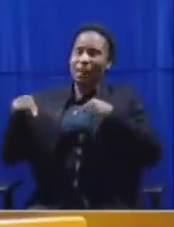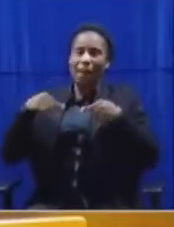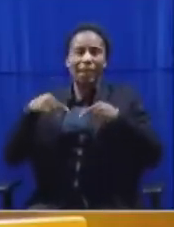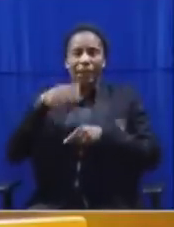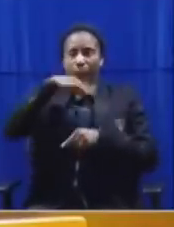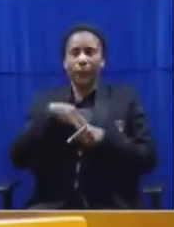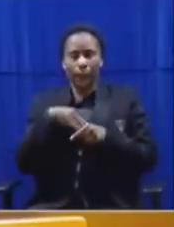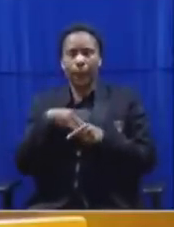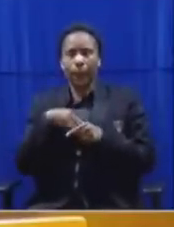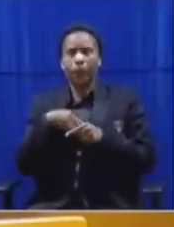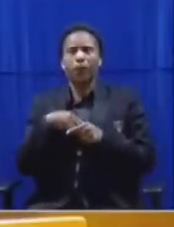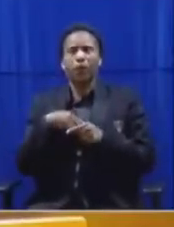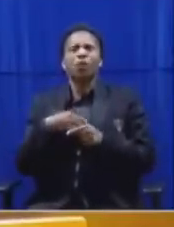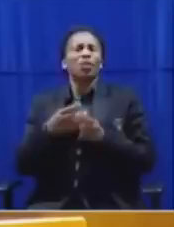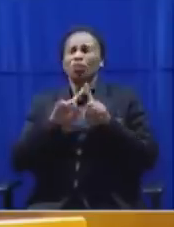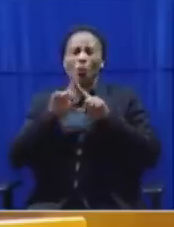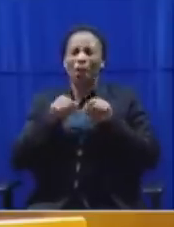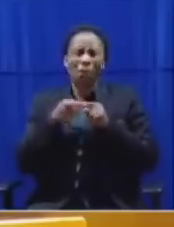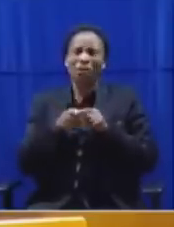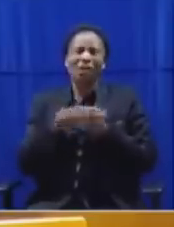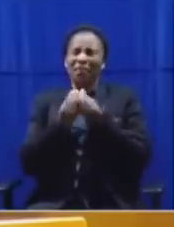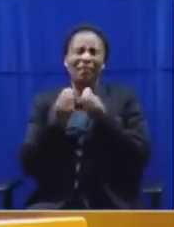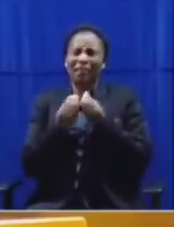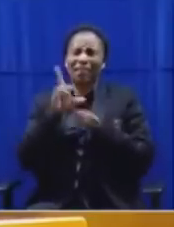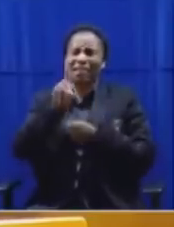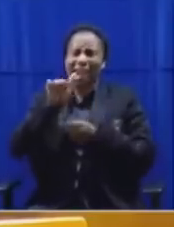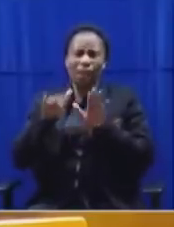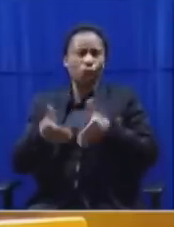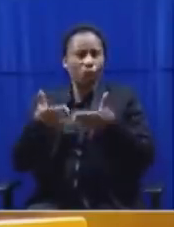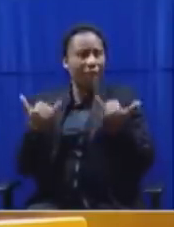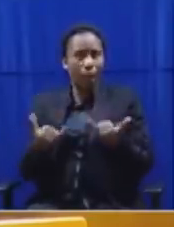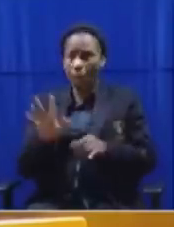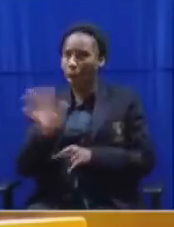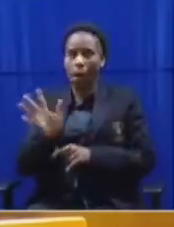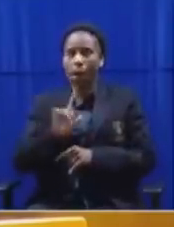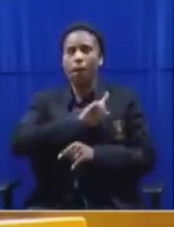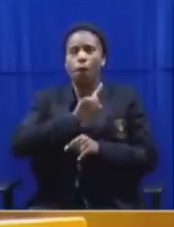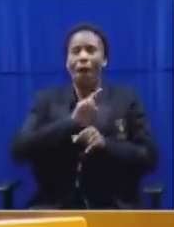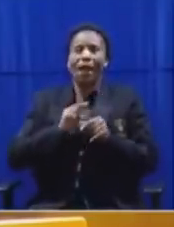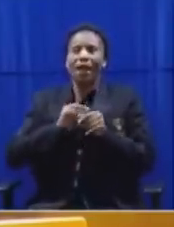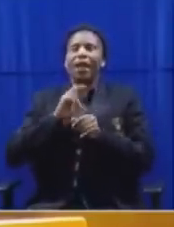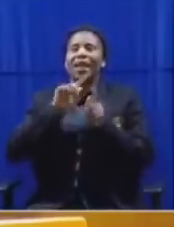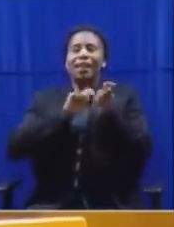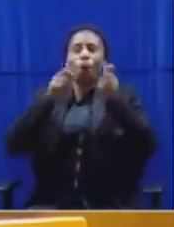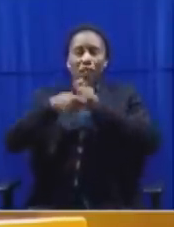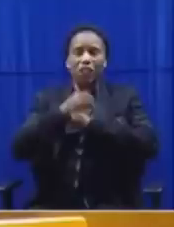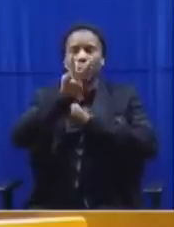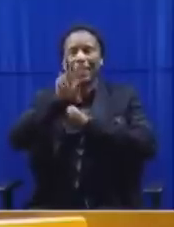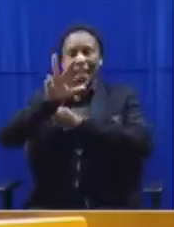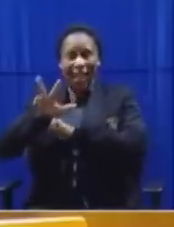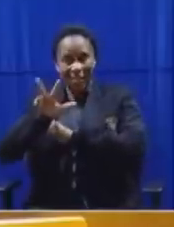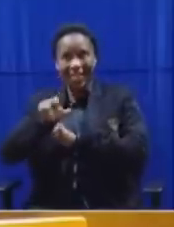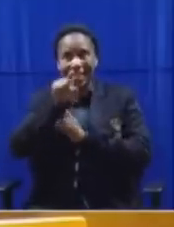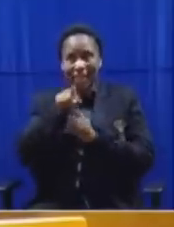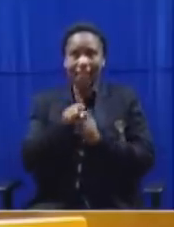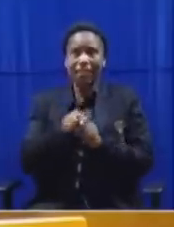the sensationalism that the DA is introducing now. Because already Regulation 28 in the pension fund is